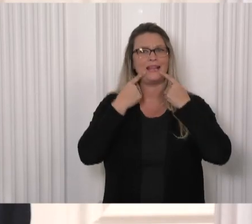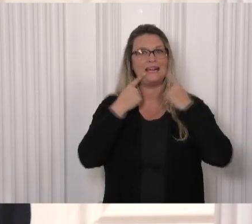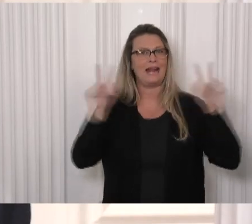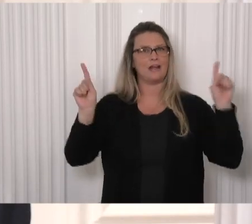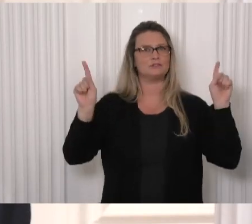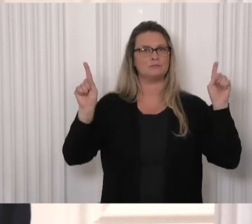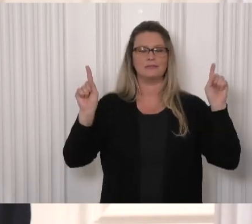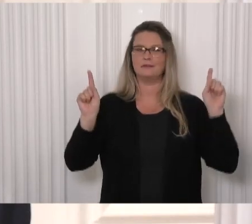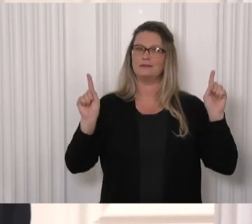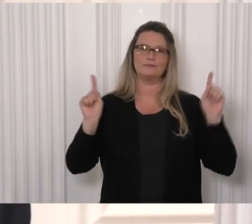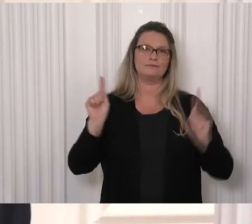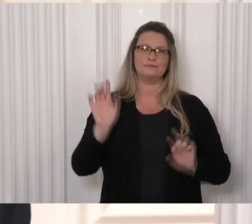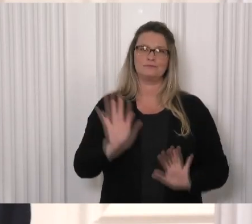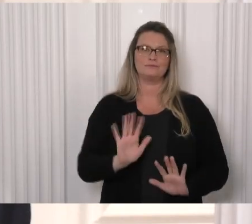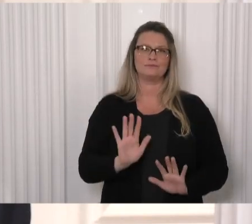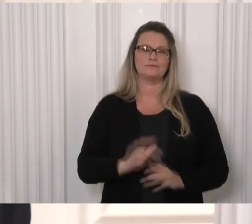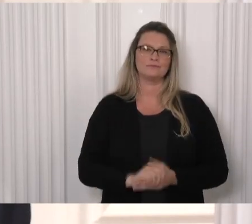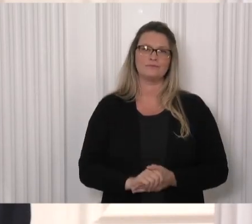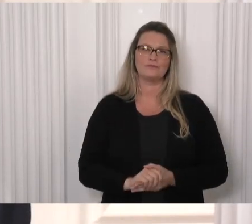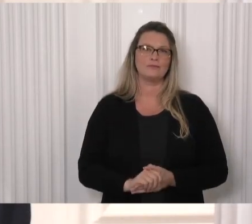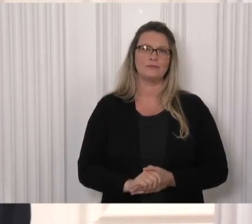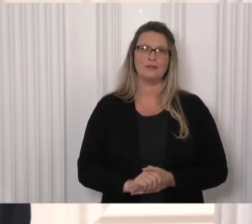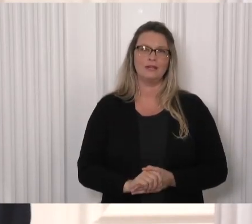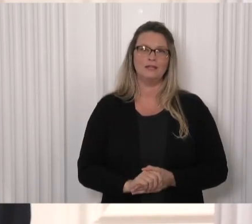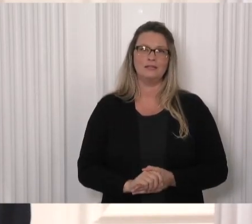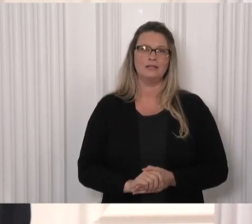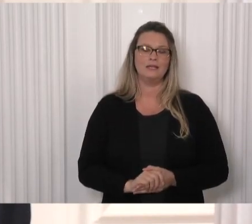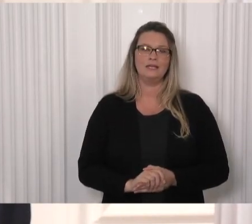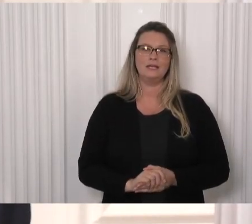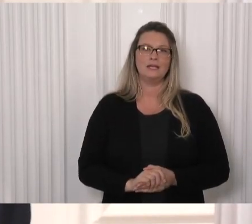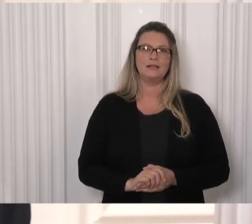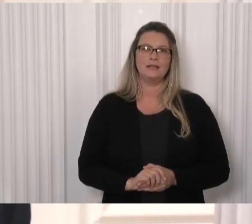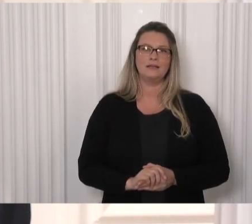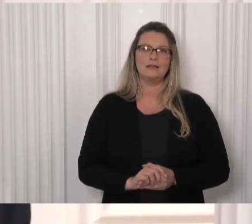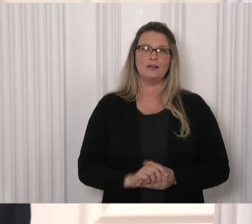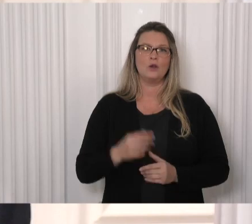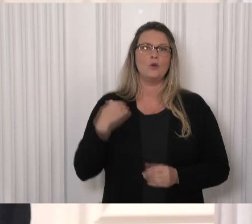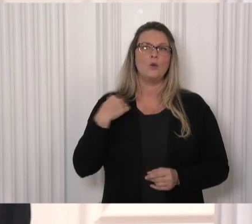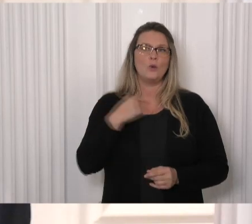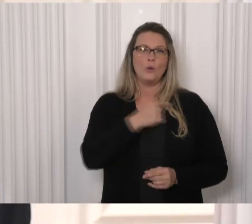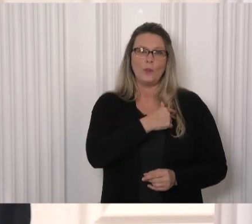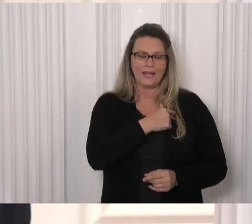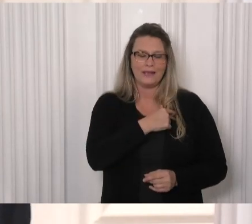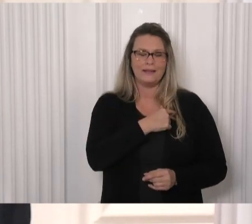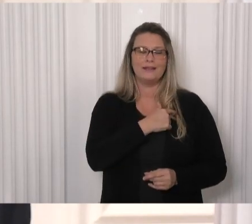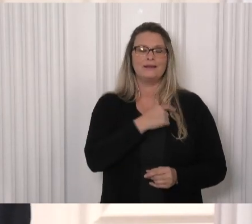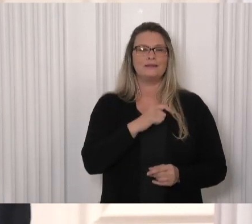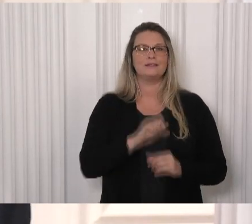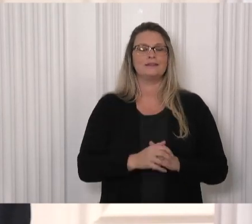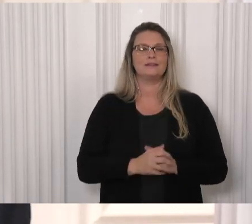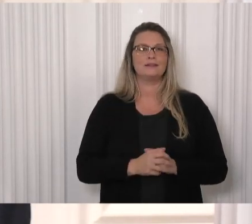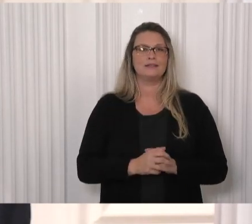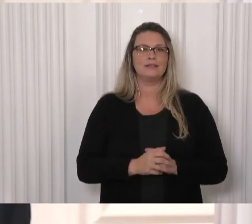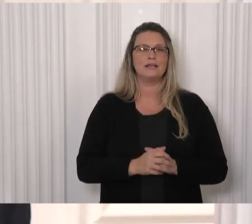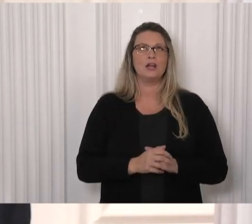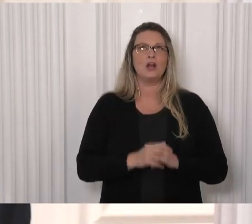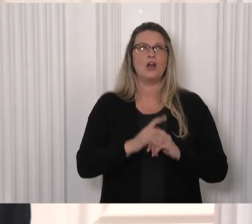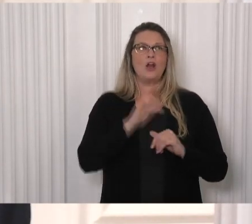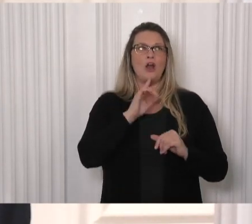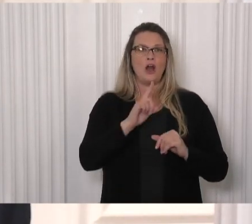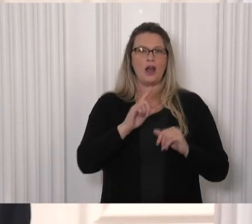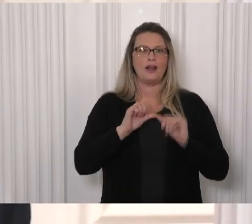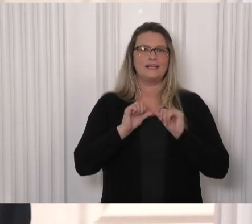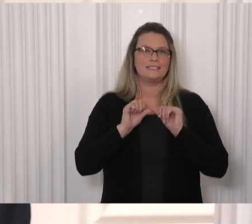say simply this, and that is, we absolutely were continuing